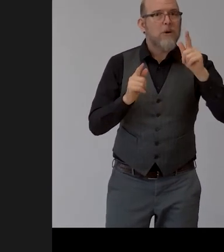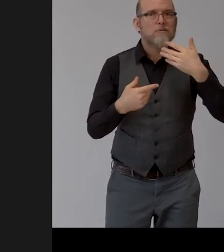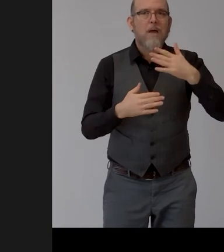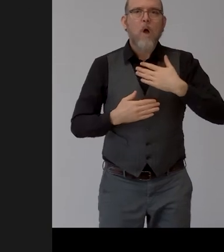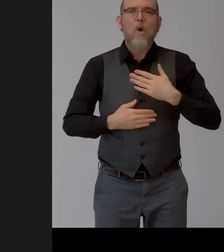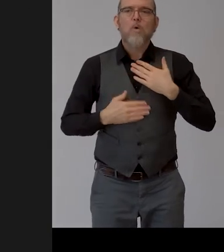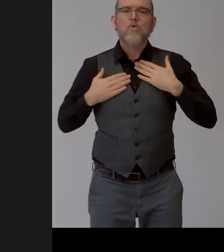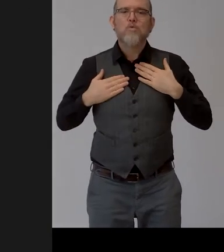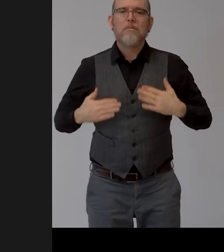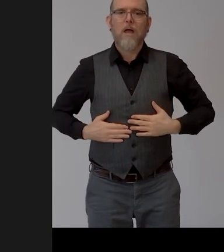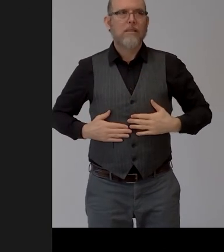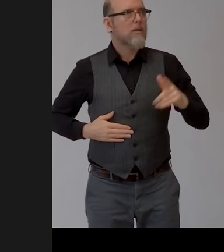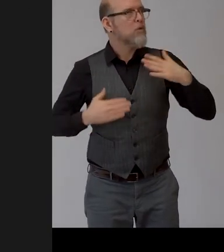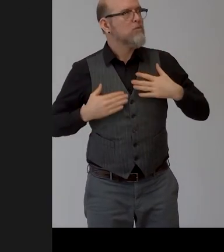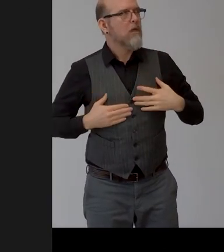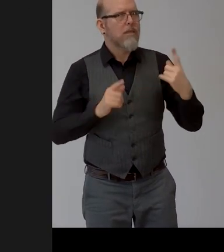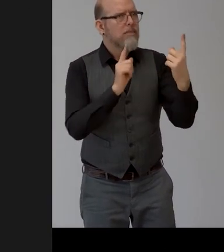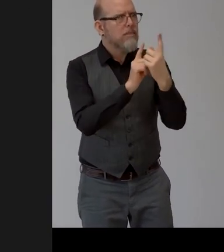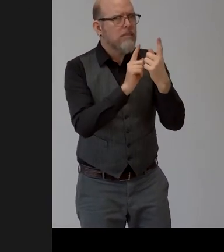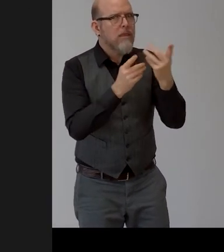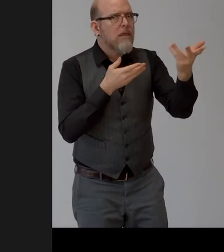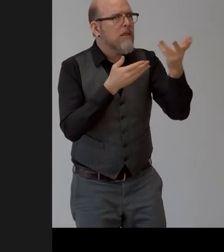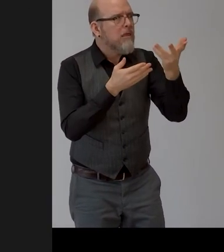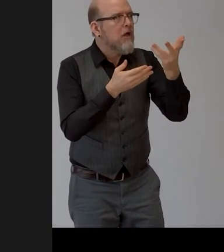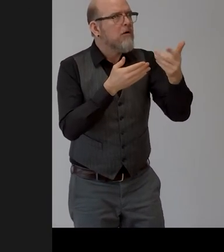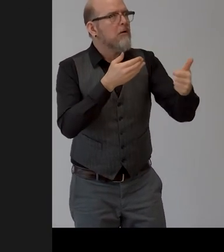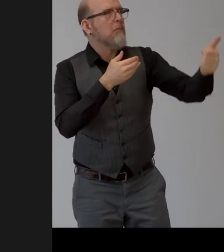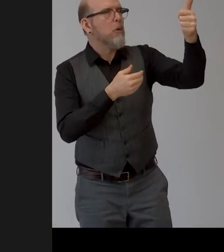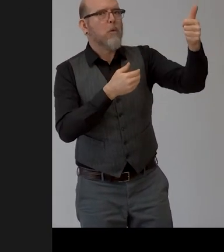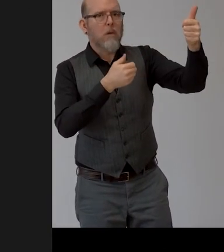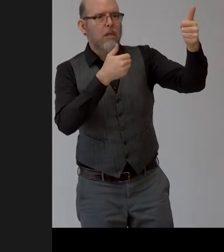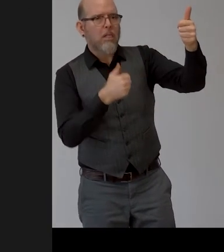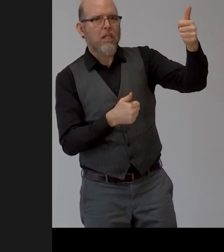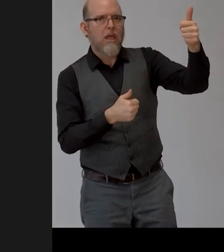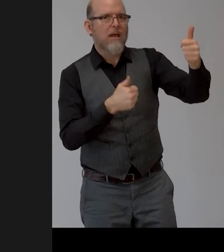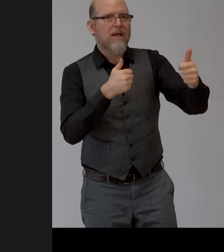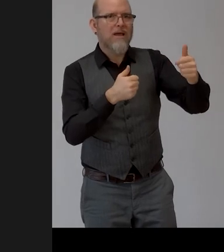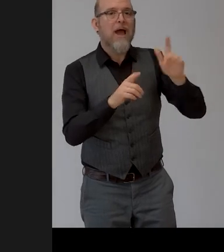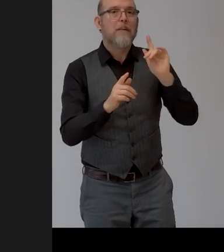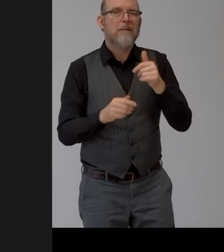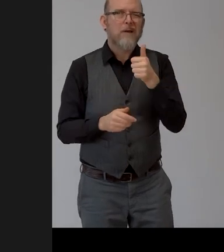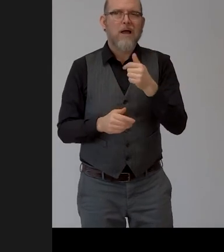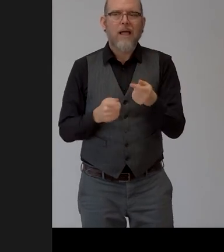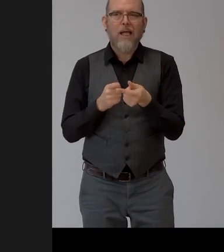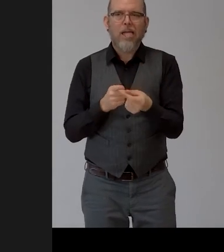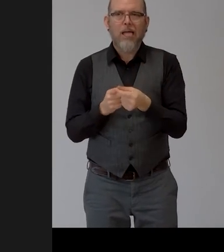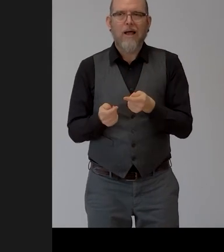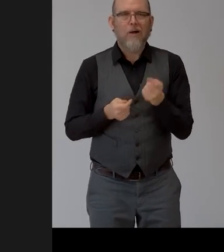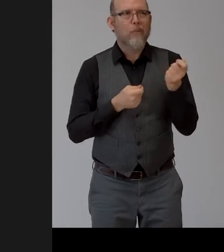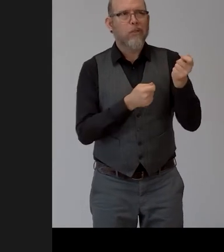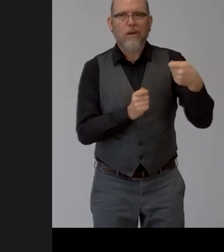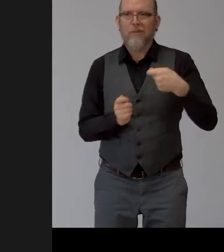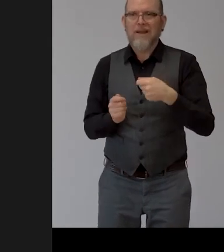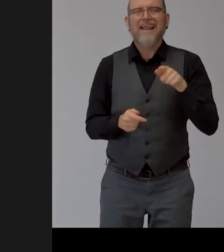um and a little bit sense of humor uh would help a smile uh you know it makes everything